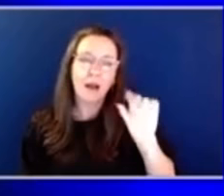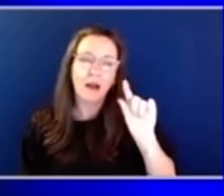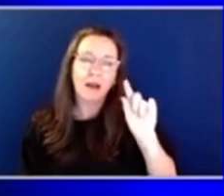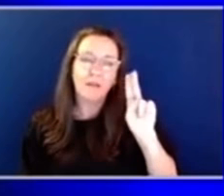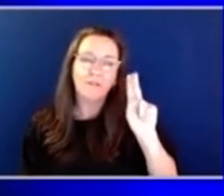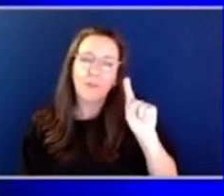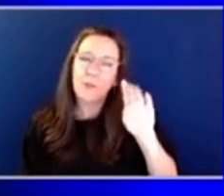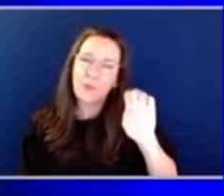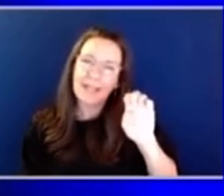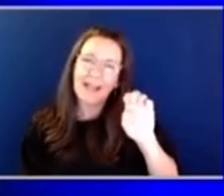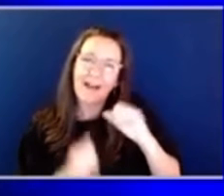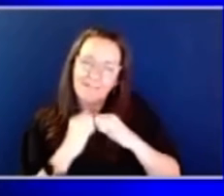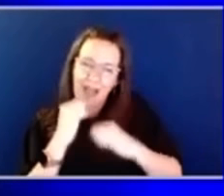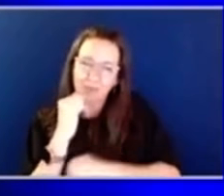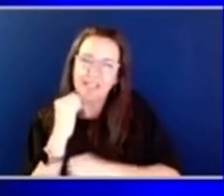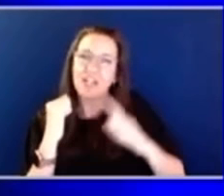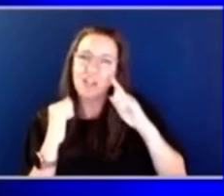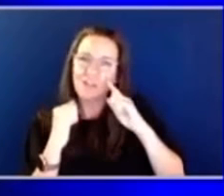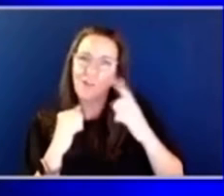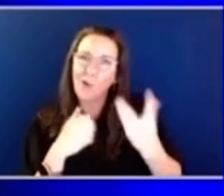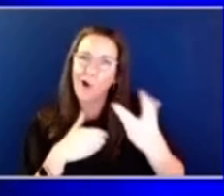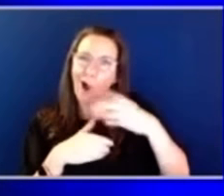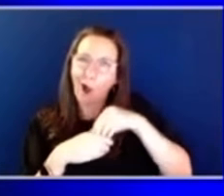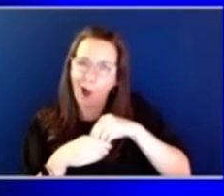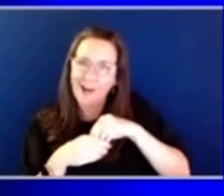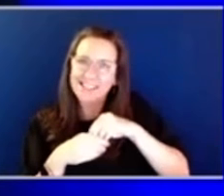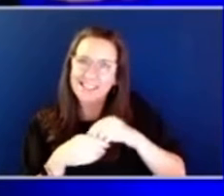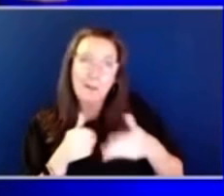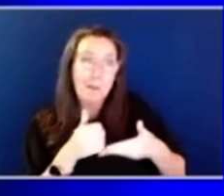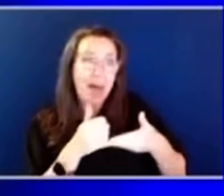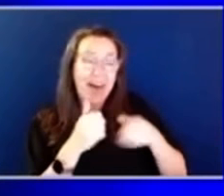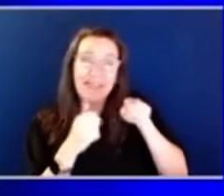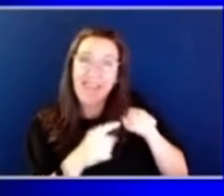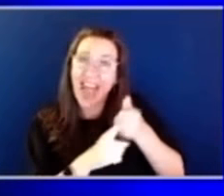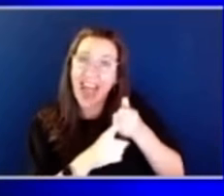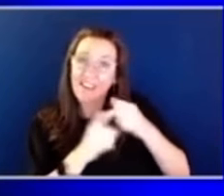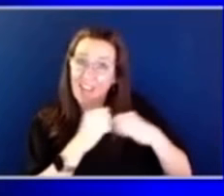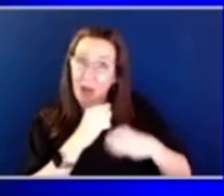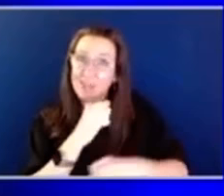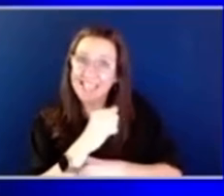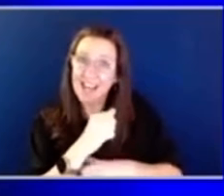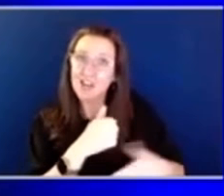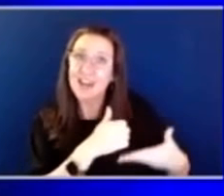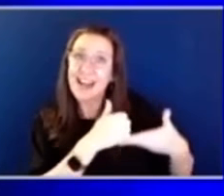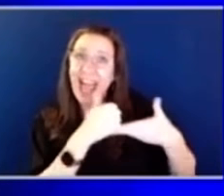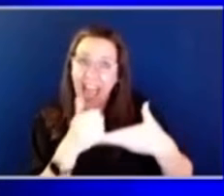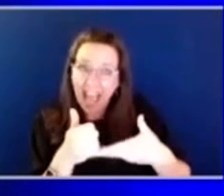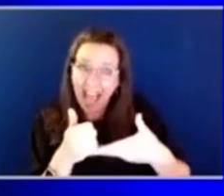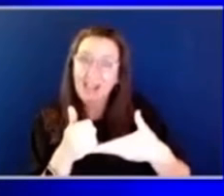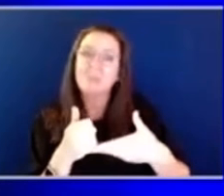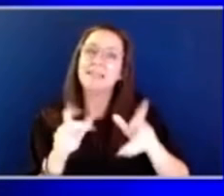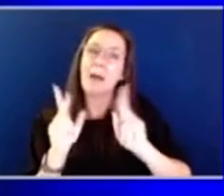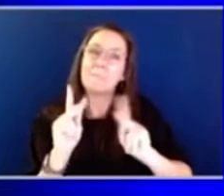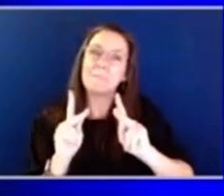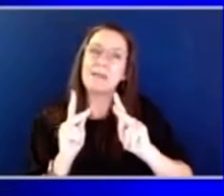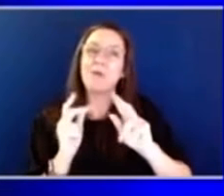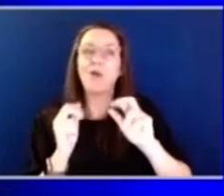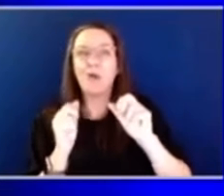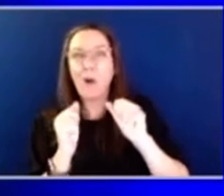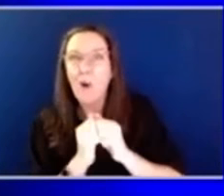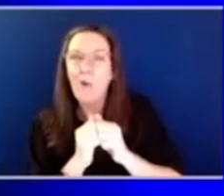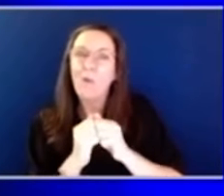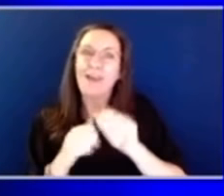for Autism, who help people and families affected by autism live life to the fullest by giving out grants to other